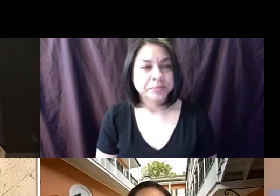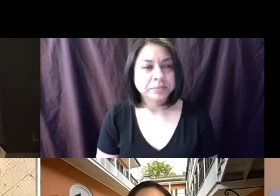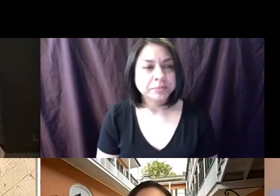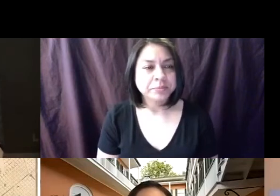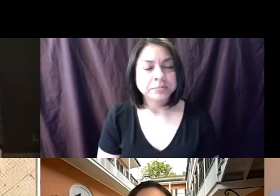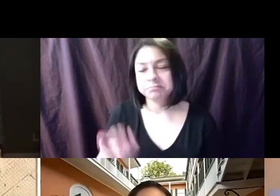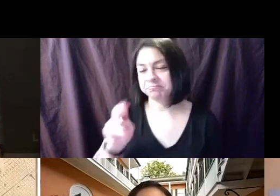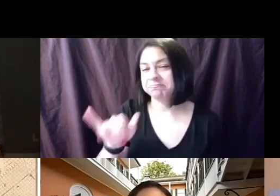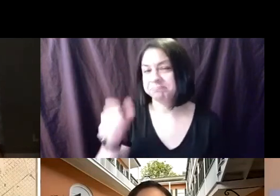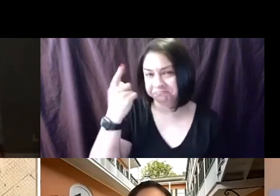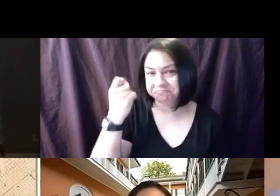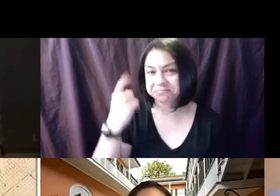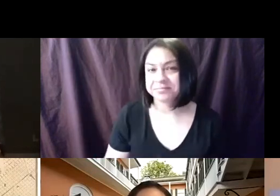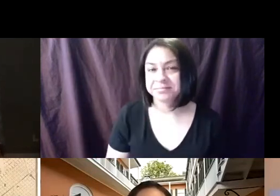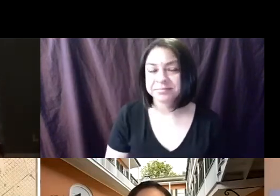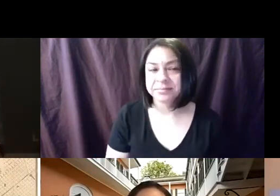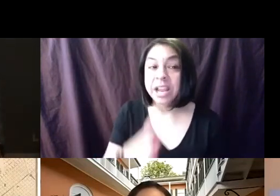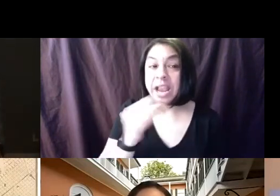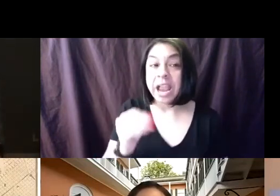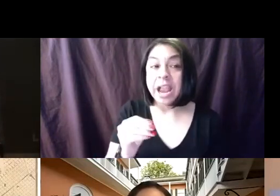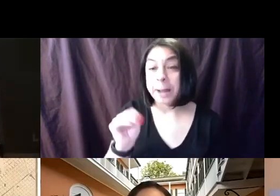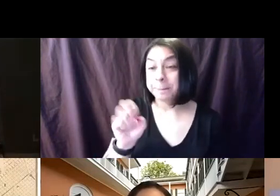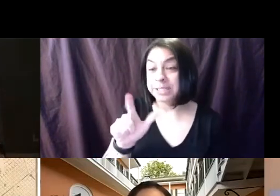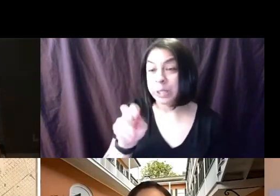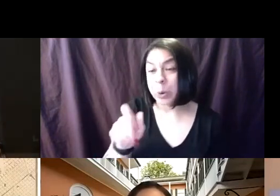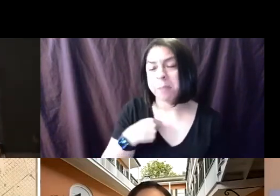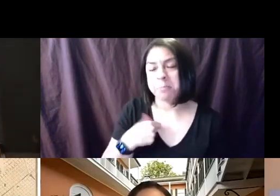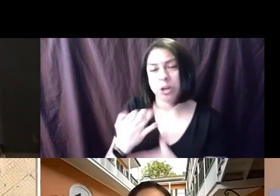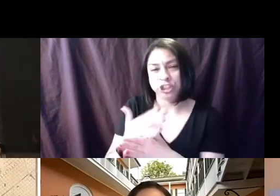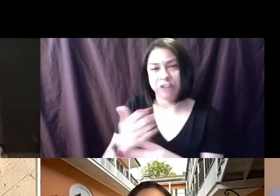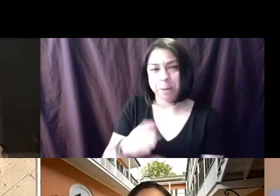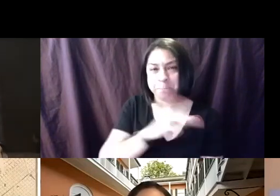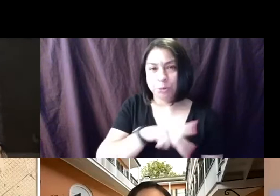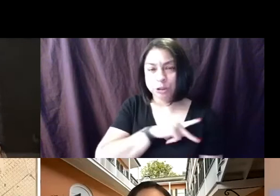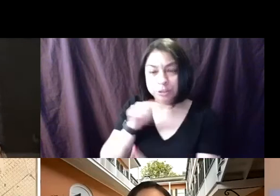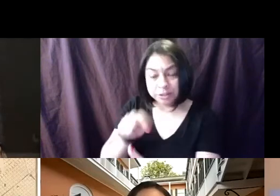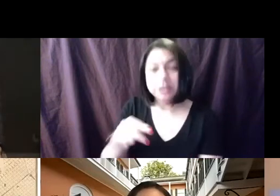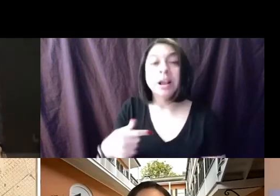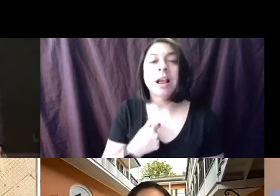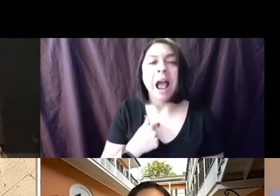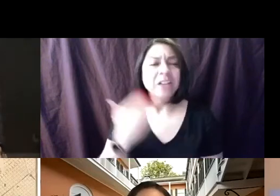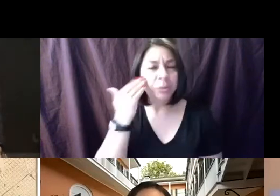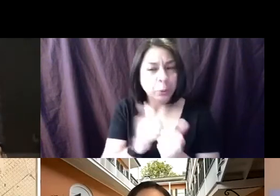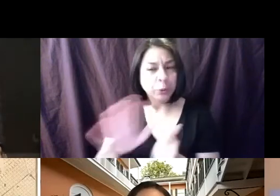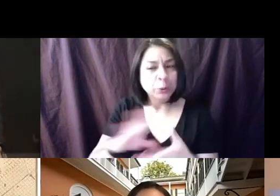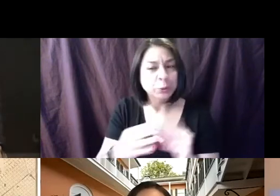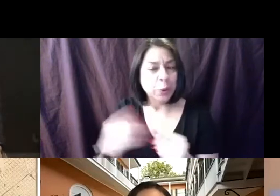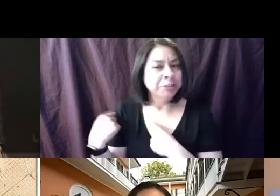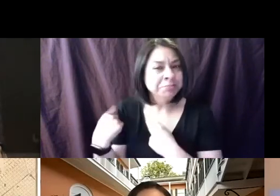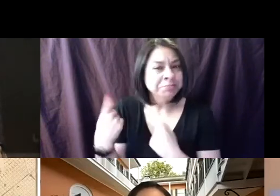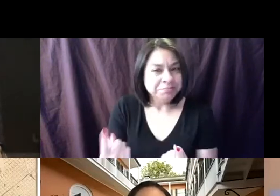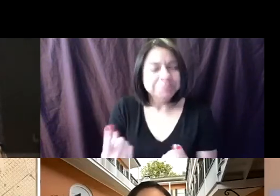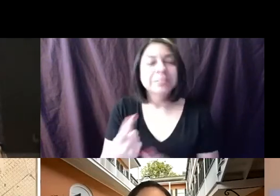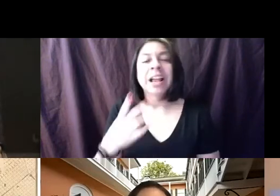Mm-hmm. Sure. And yet, Miss Leona, I'll share from a personal point of view too. You know, I've been familiar with your story for a while,